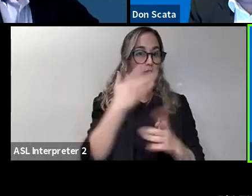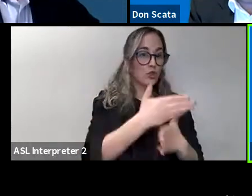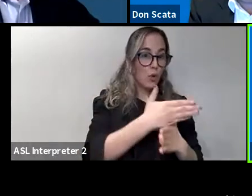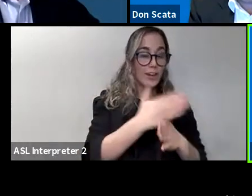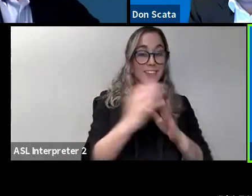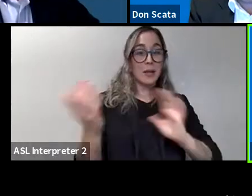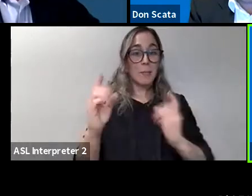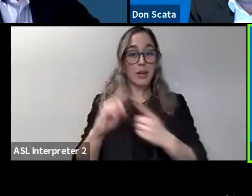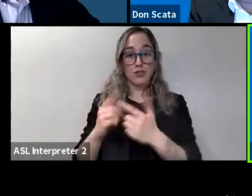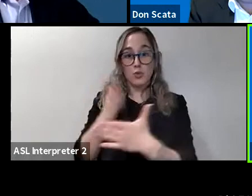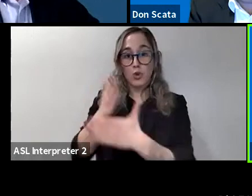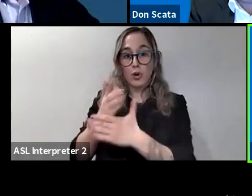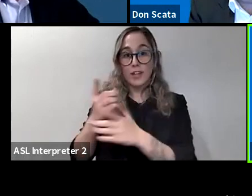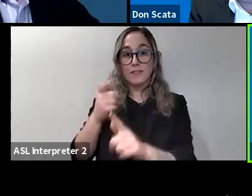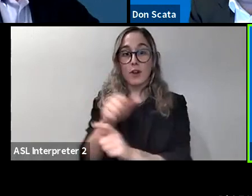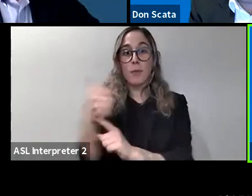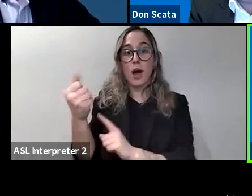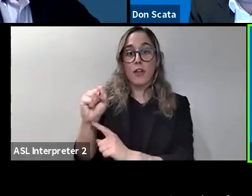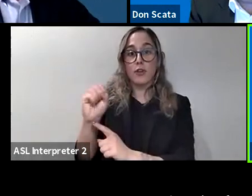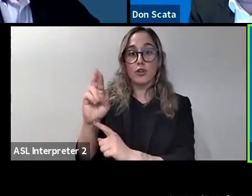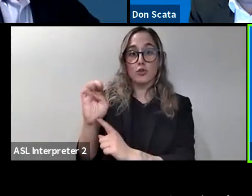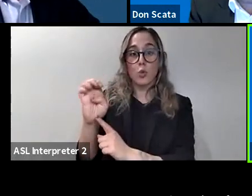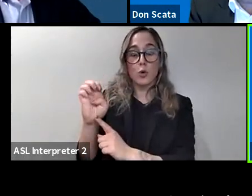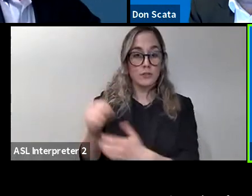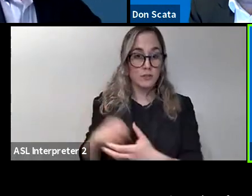from other sources?